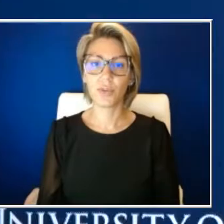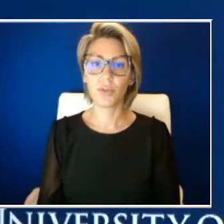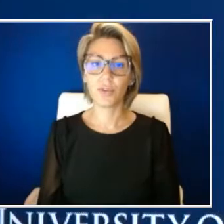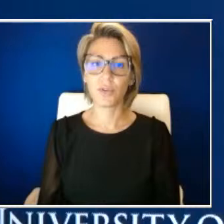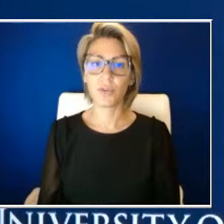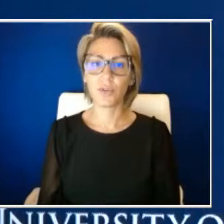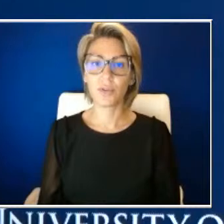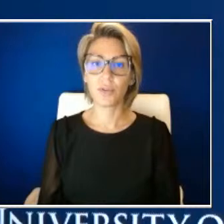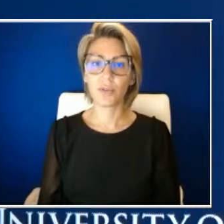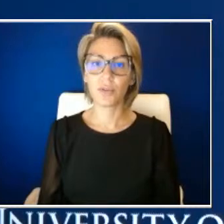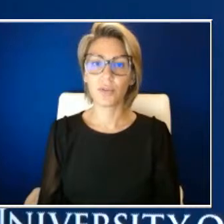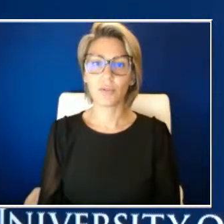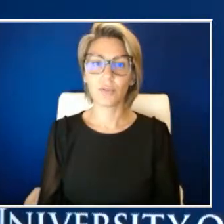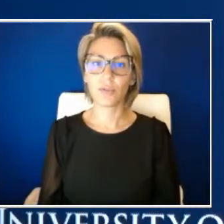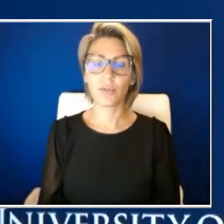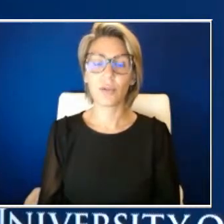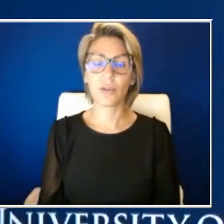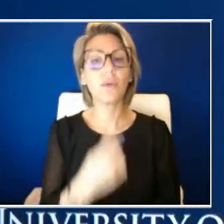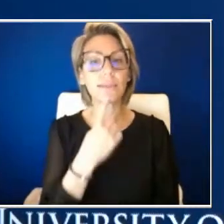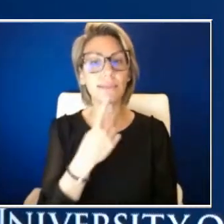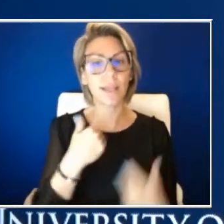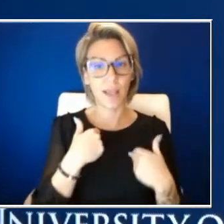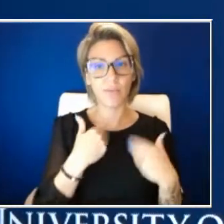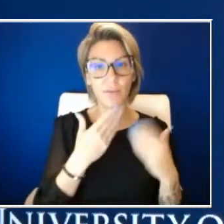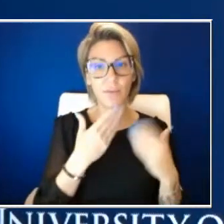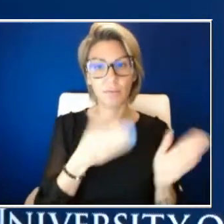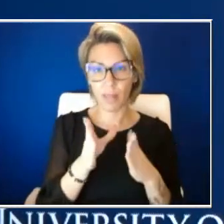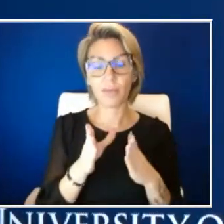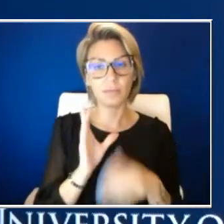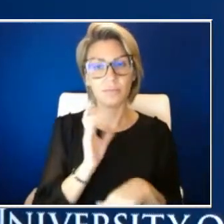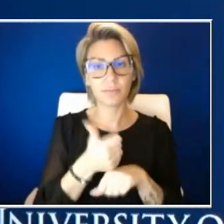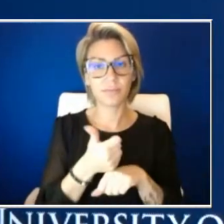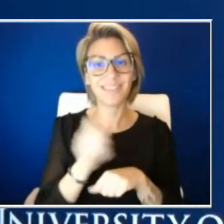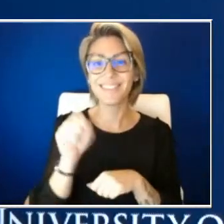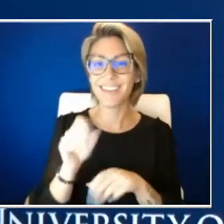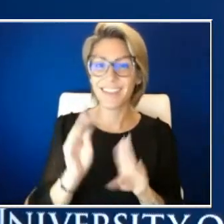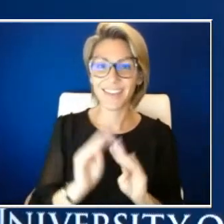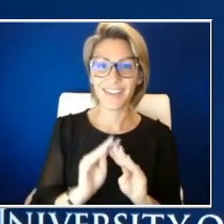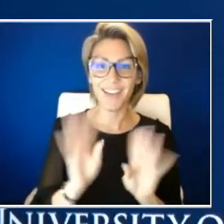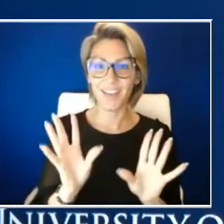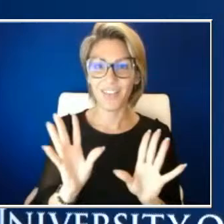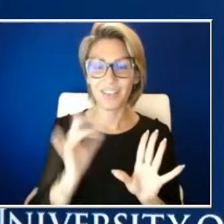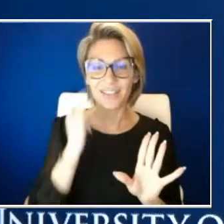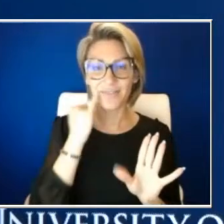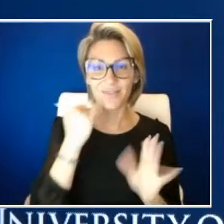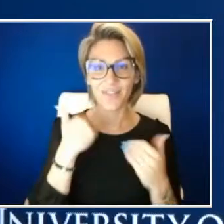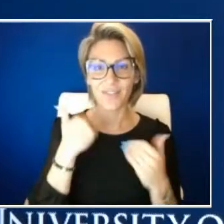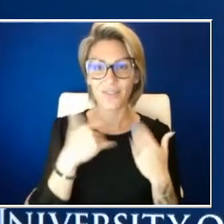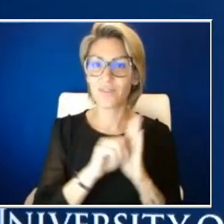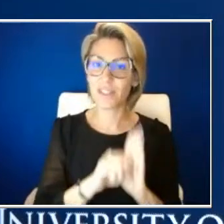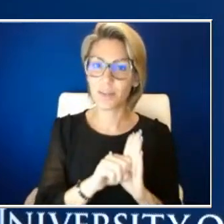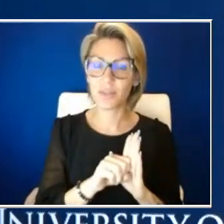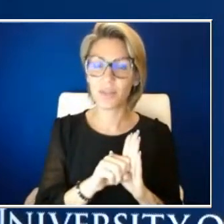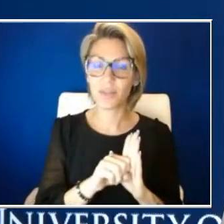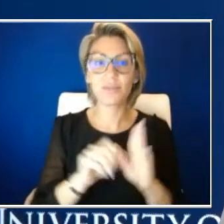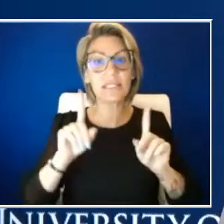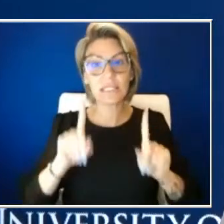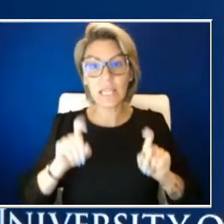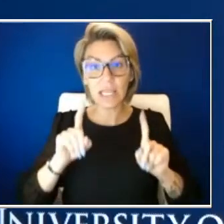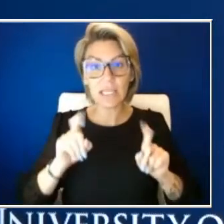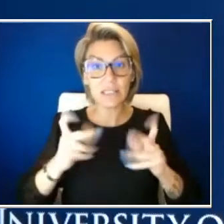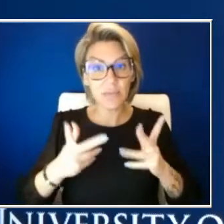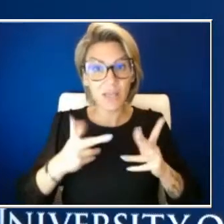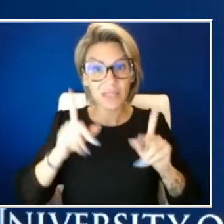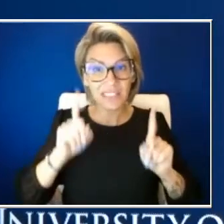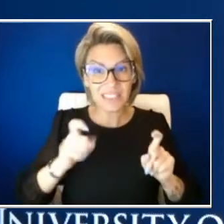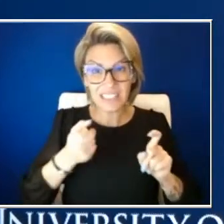I would say have a plan, and we've talked about having a plan. So yes, obviously, if you have symptoms, test. You may have to test a couple days if you're